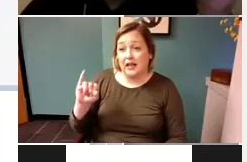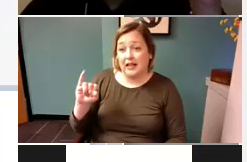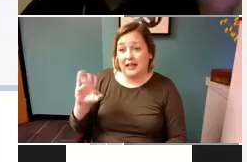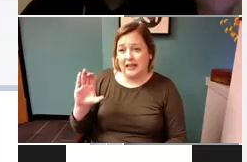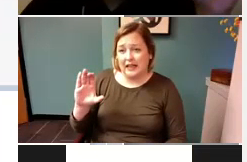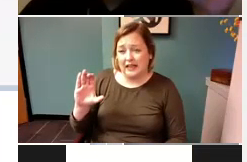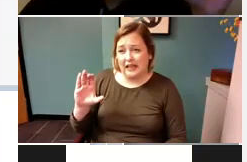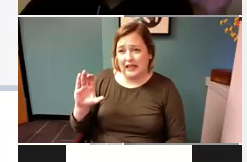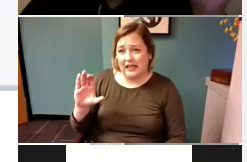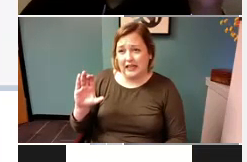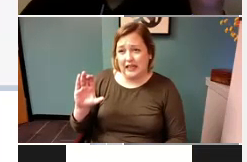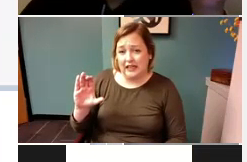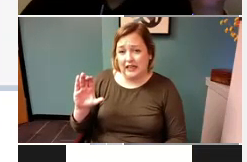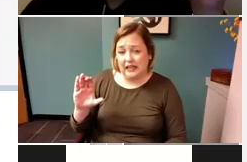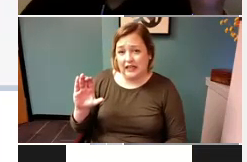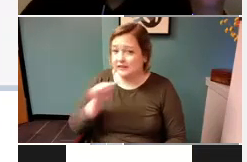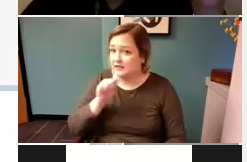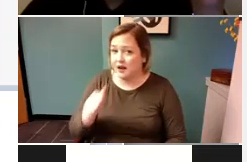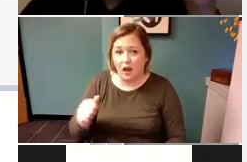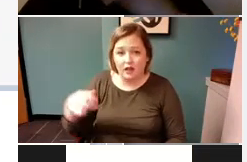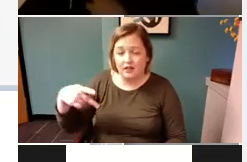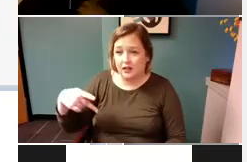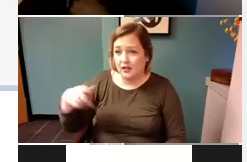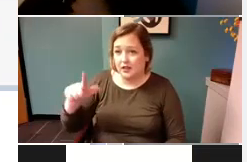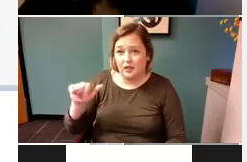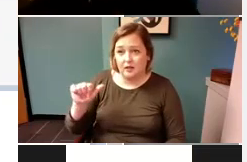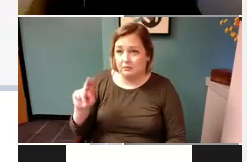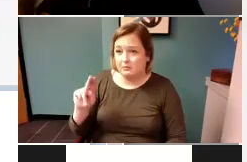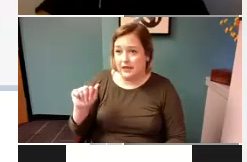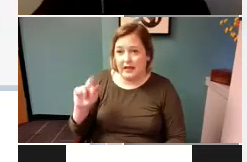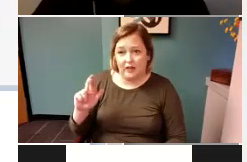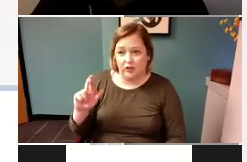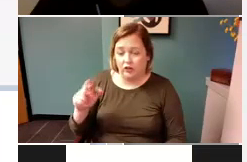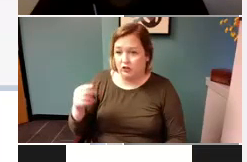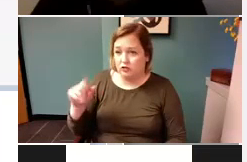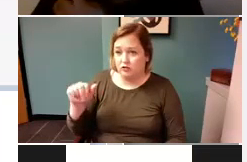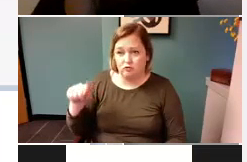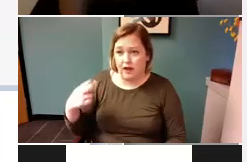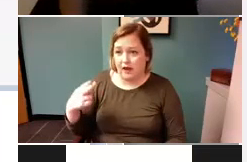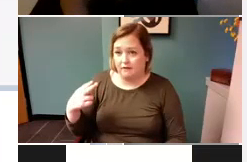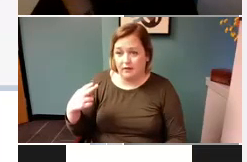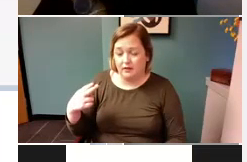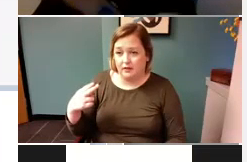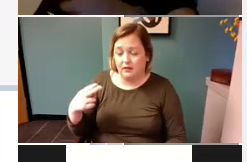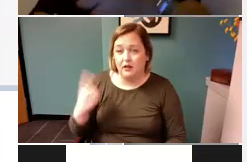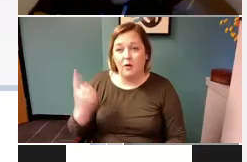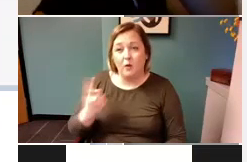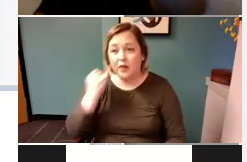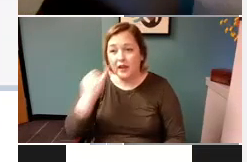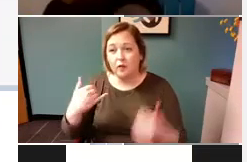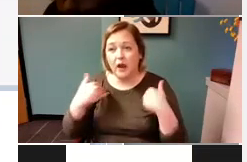be a planar graph unless we have a certain condition. Give me 1 second.